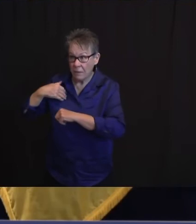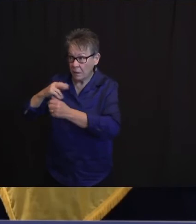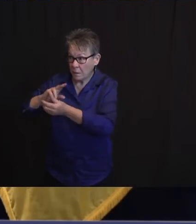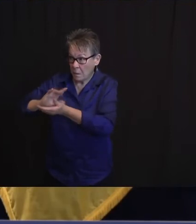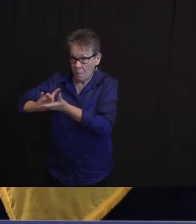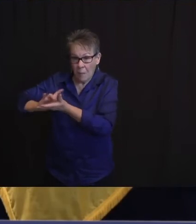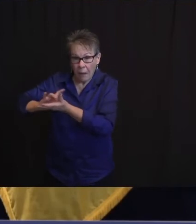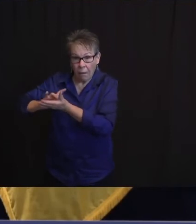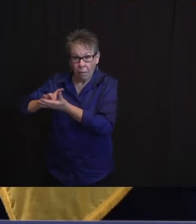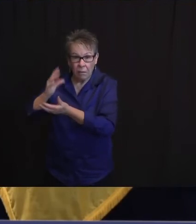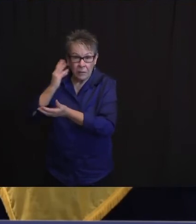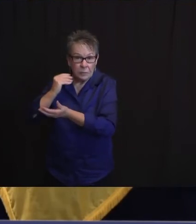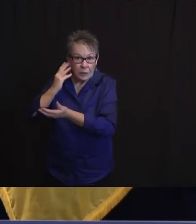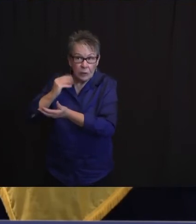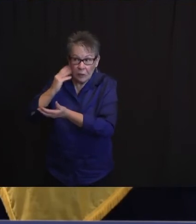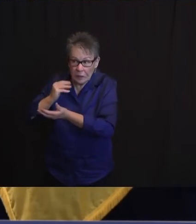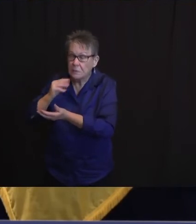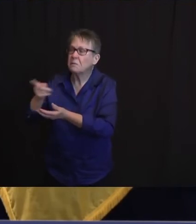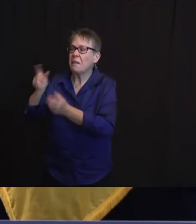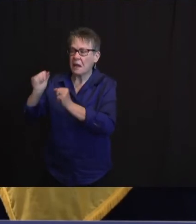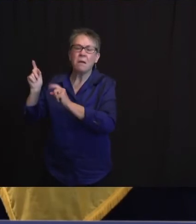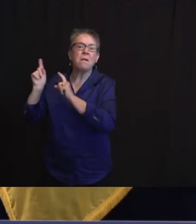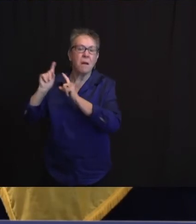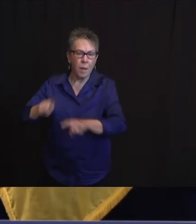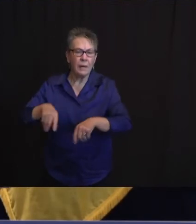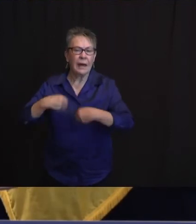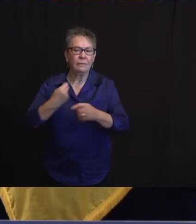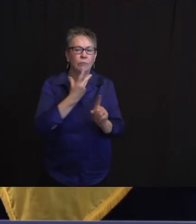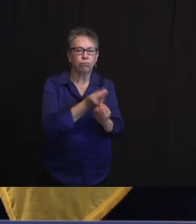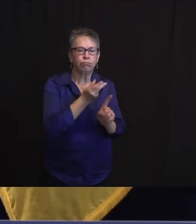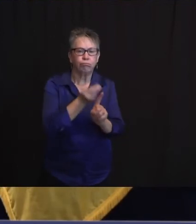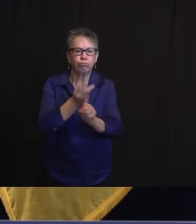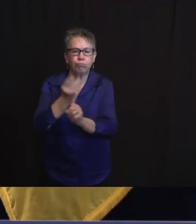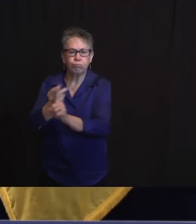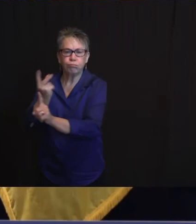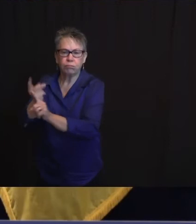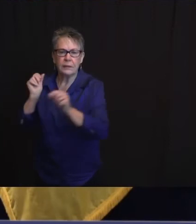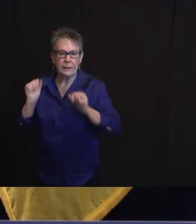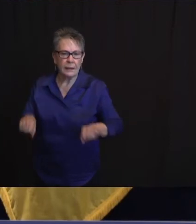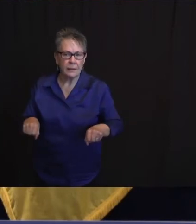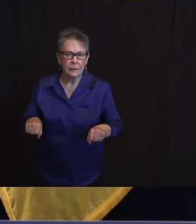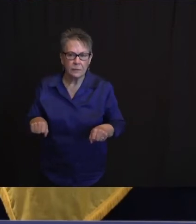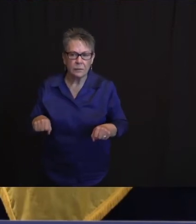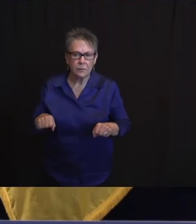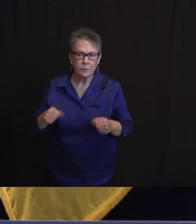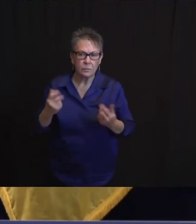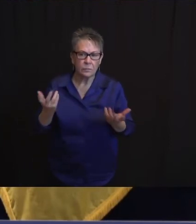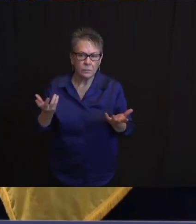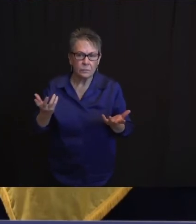need them, but they're going to be deployed, and I would guess state police and OEM is in the same category, Pat, on doing things